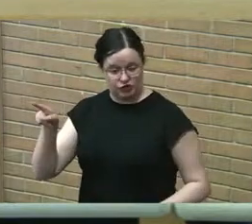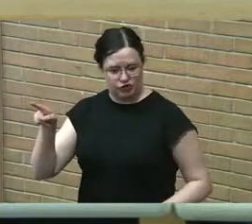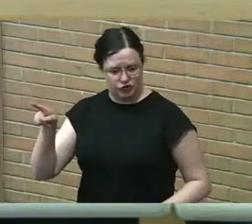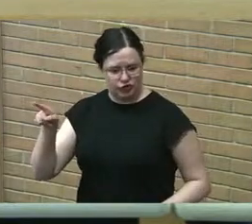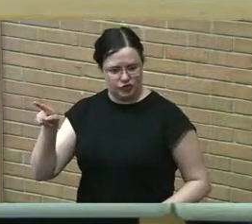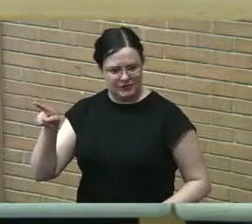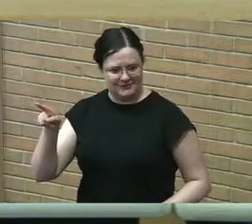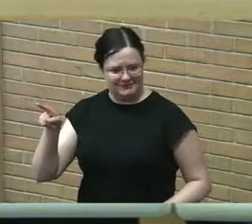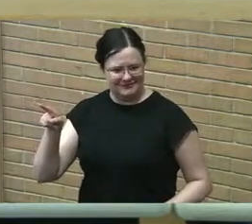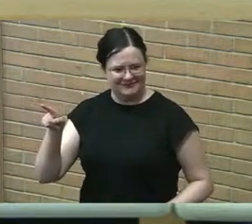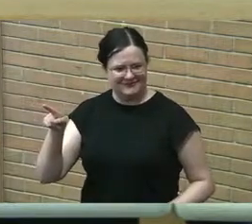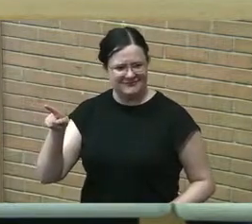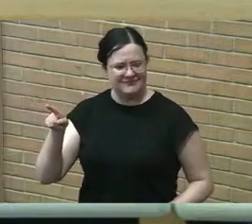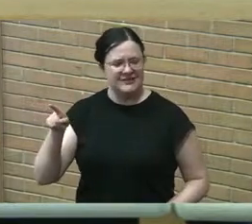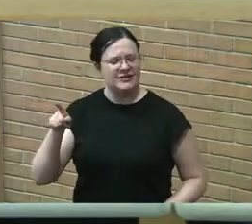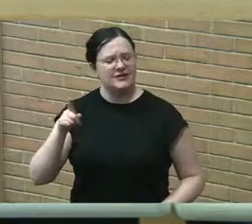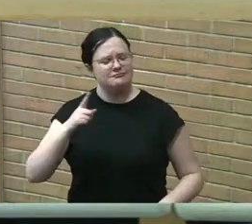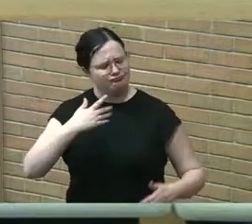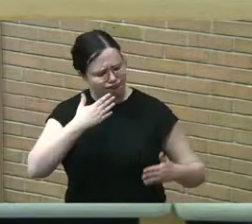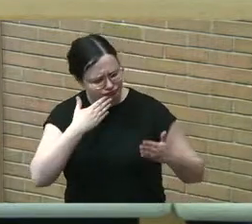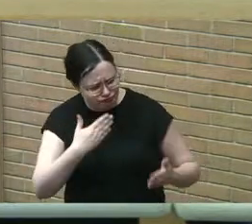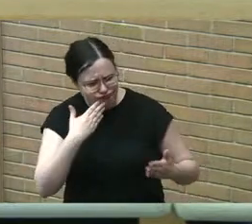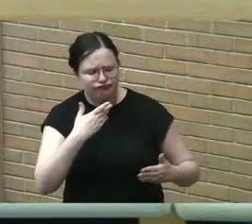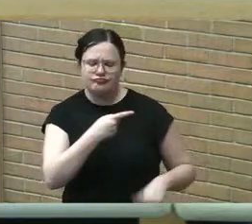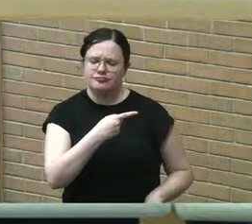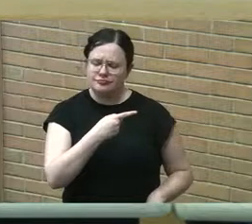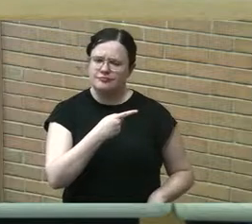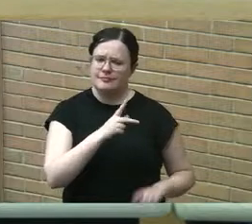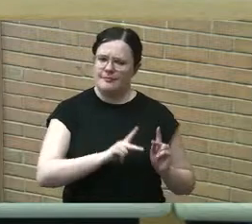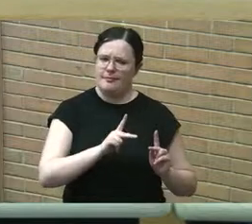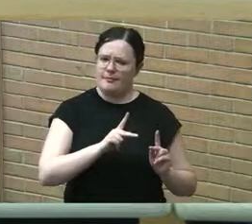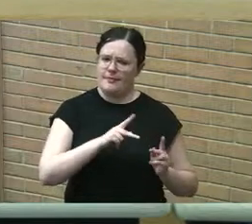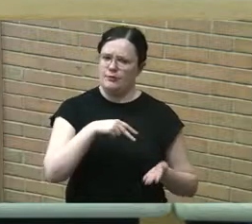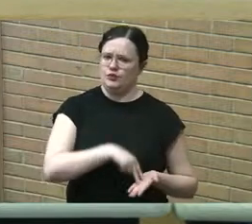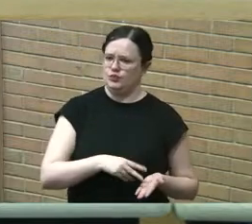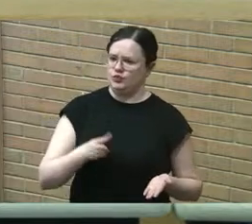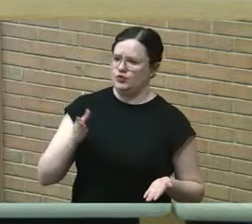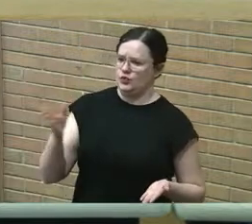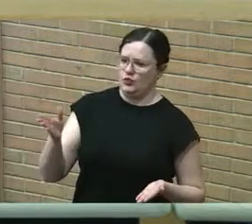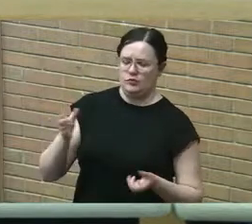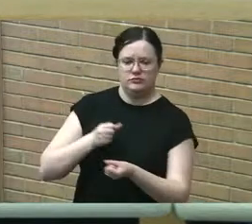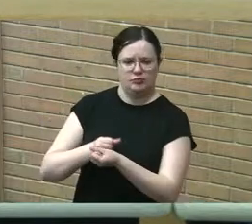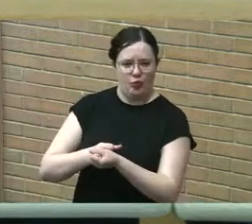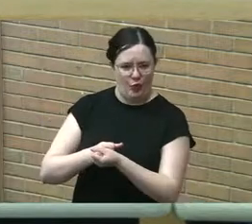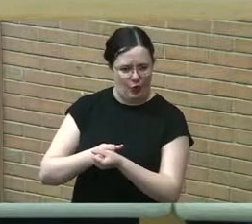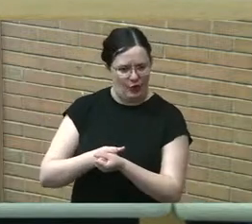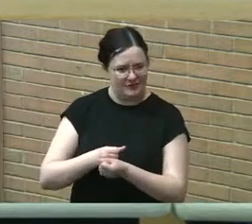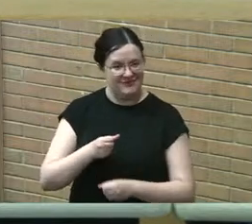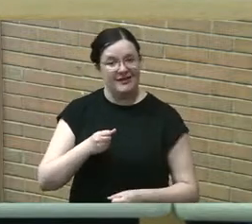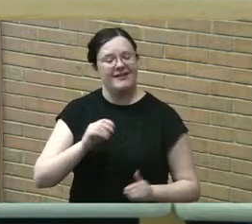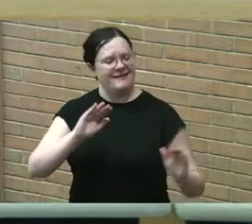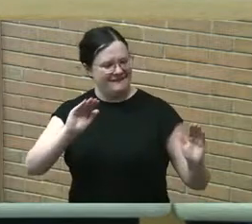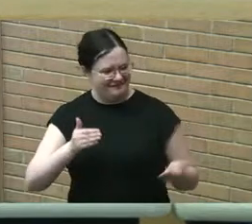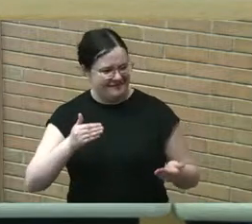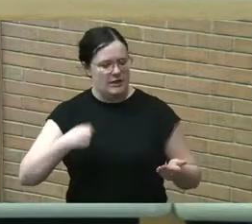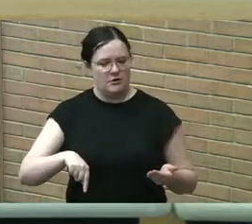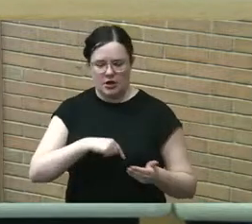reciprocated, showed their gratitude for the solidarity of the people that stood with them that evening by inviting us into the